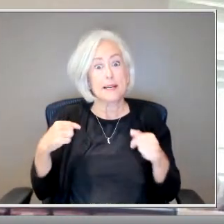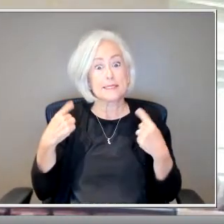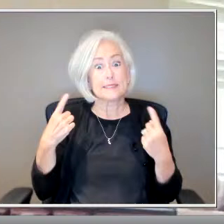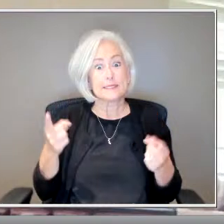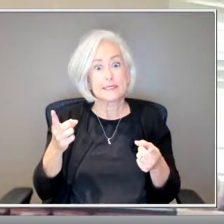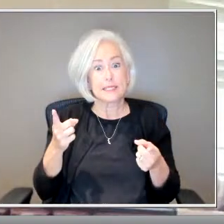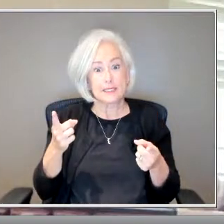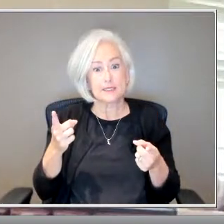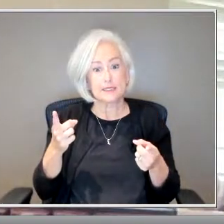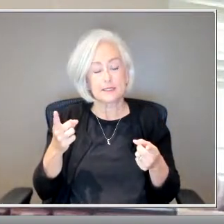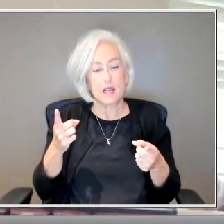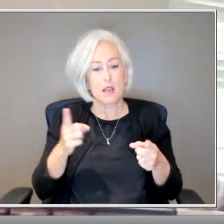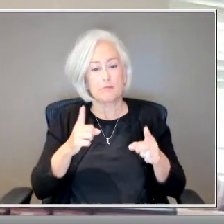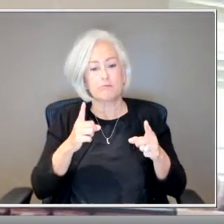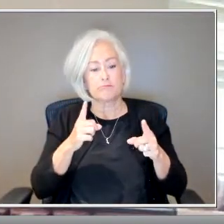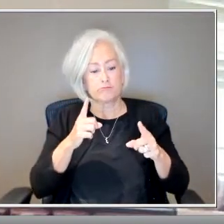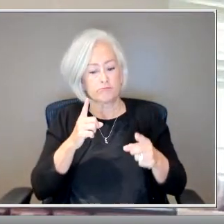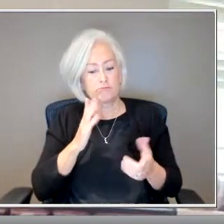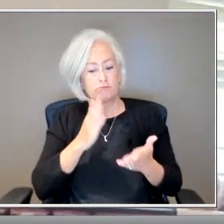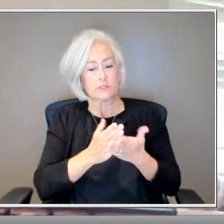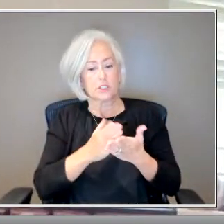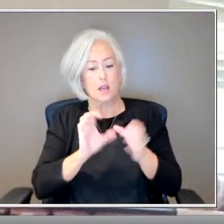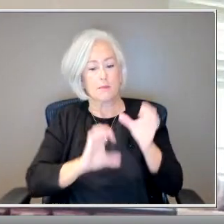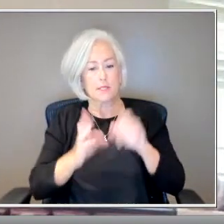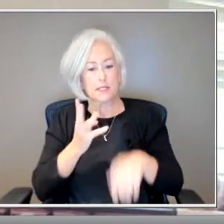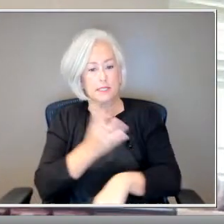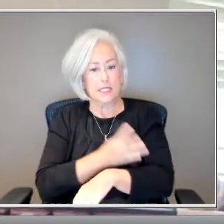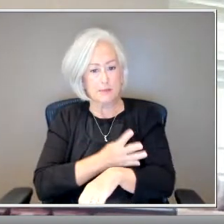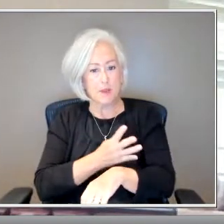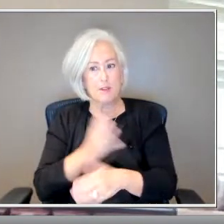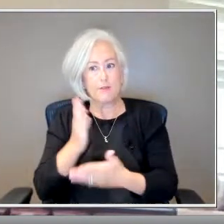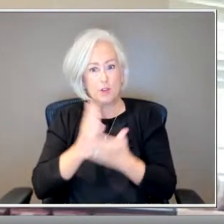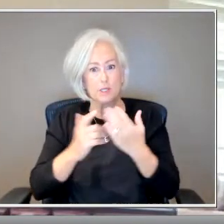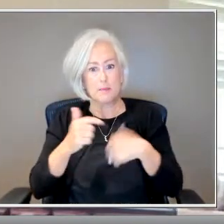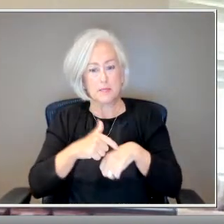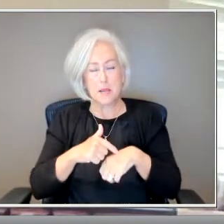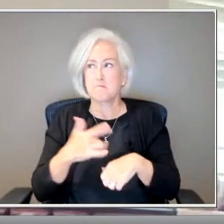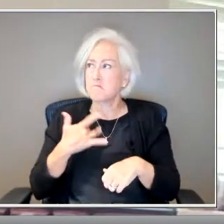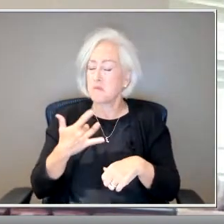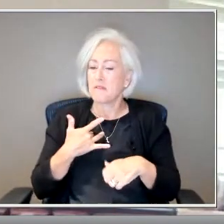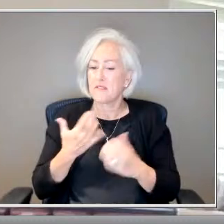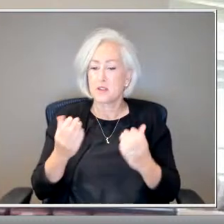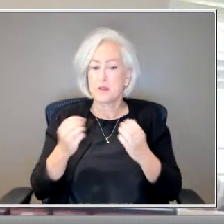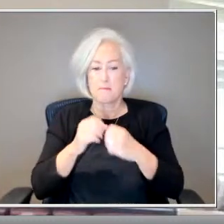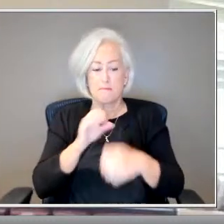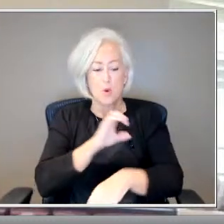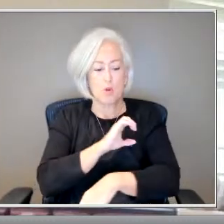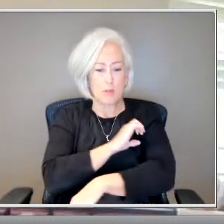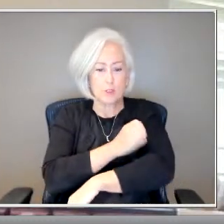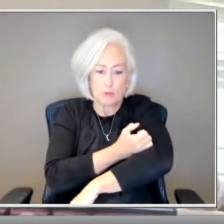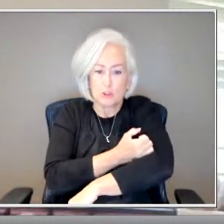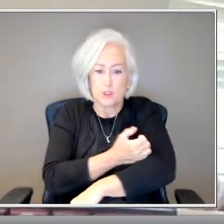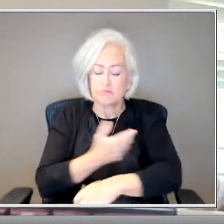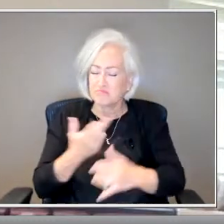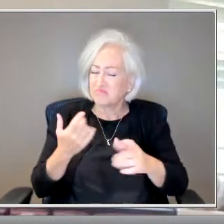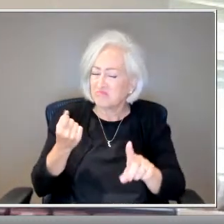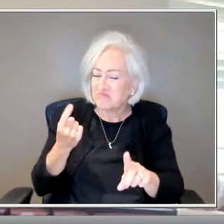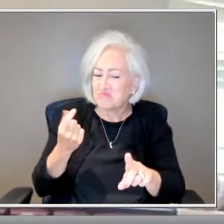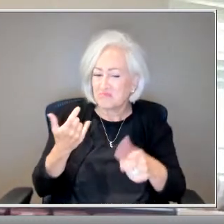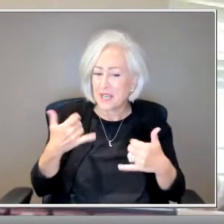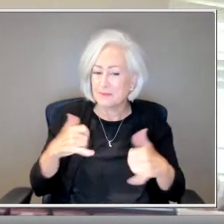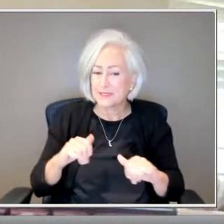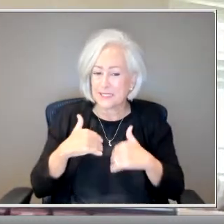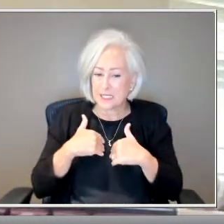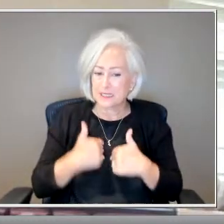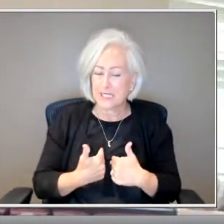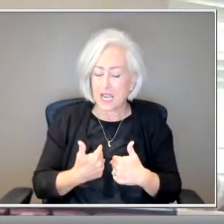for a little while now, I feel like I do have more energy. I mean, I'm still tired just from all of the things that my body's gone through